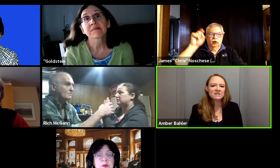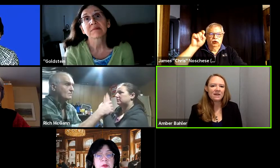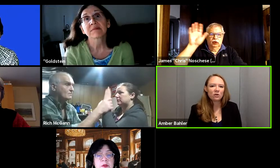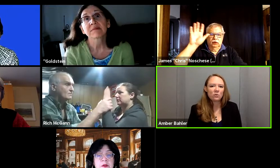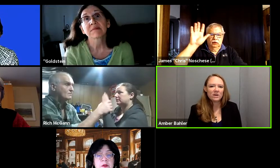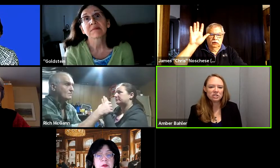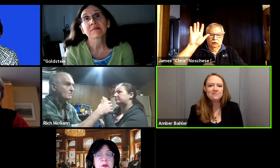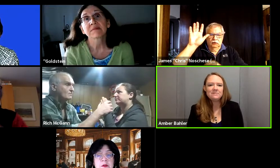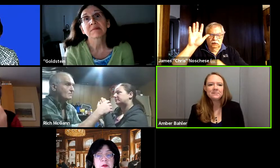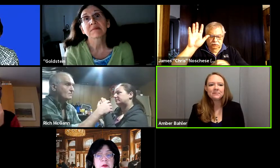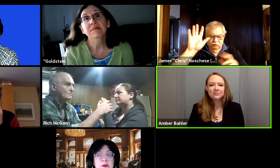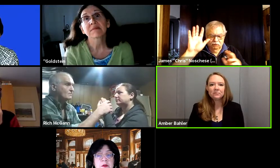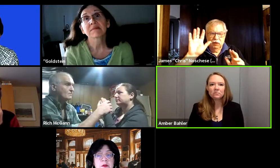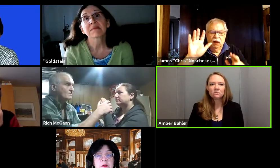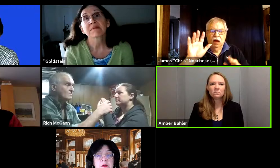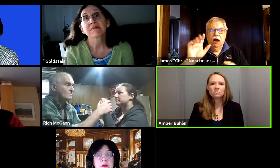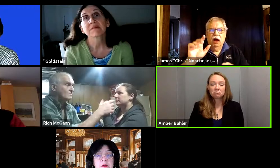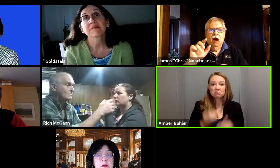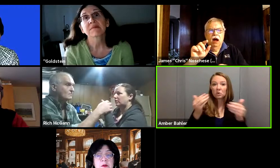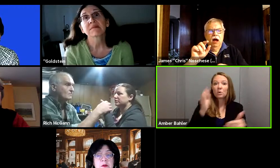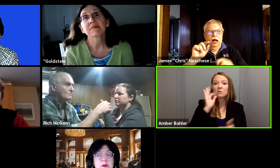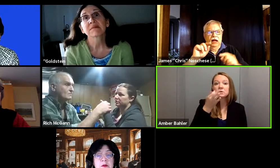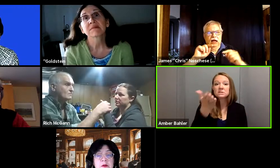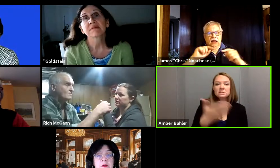And this is Chris. I have a question. Mm-hmm.